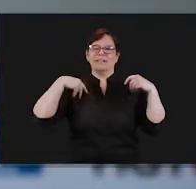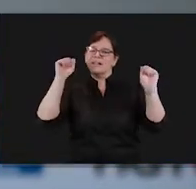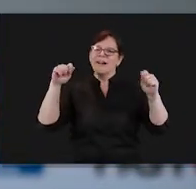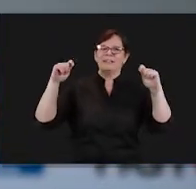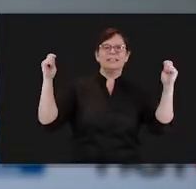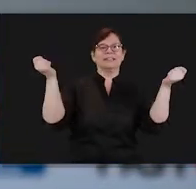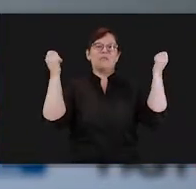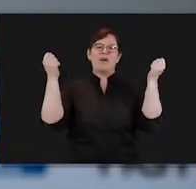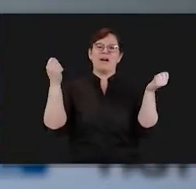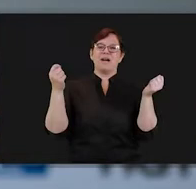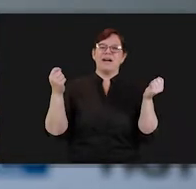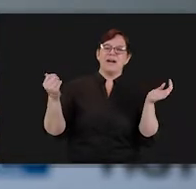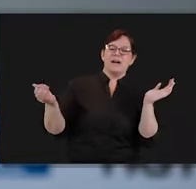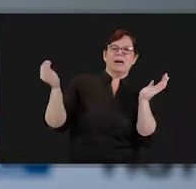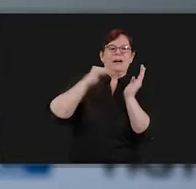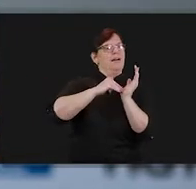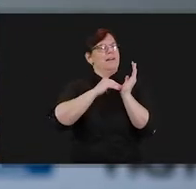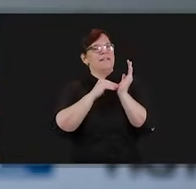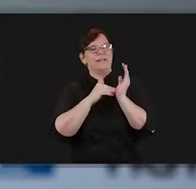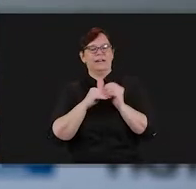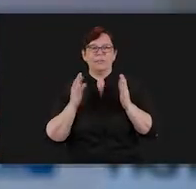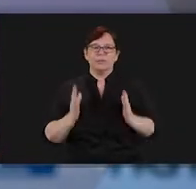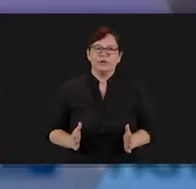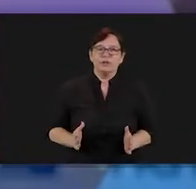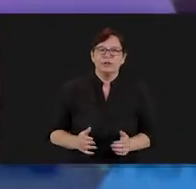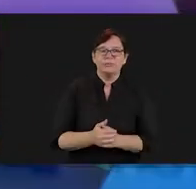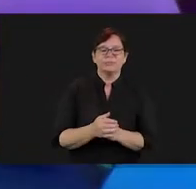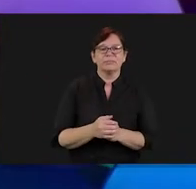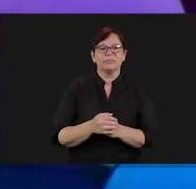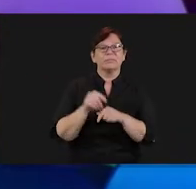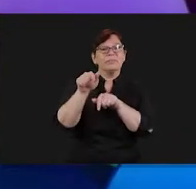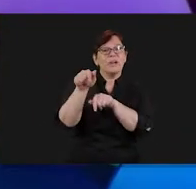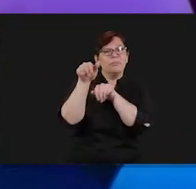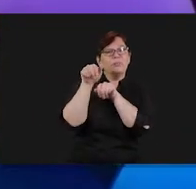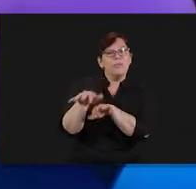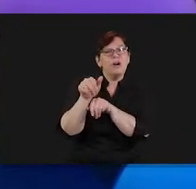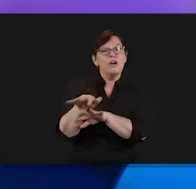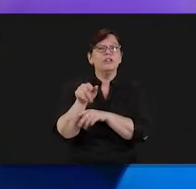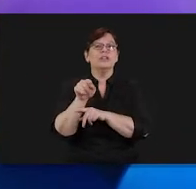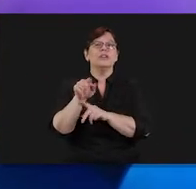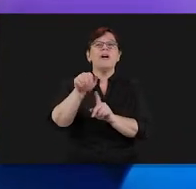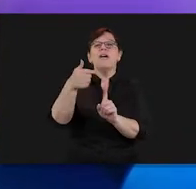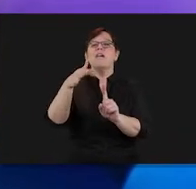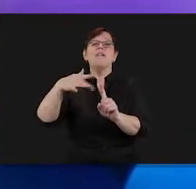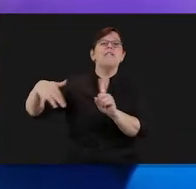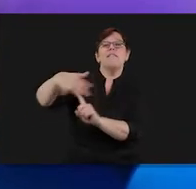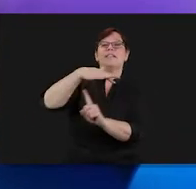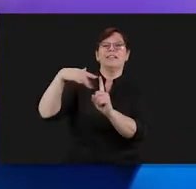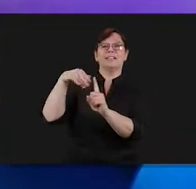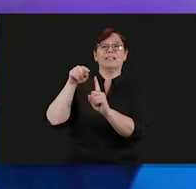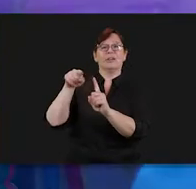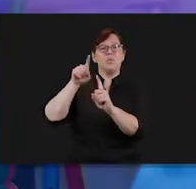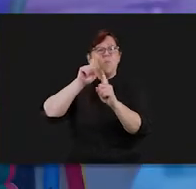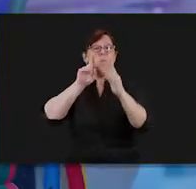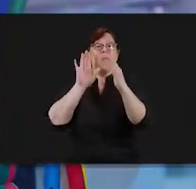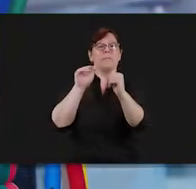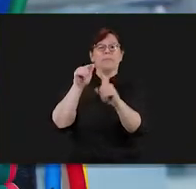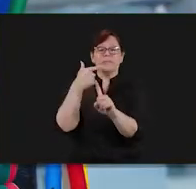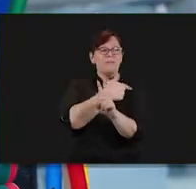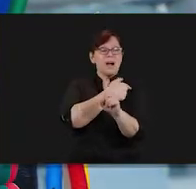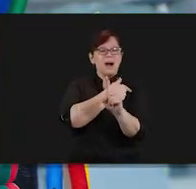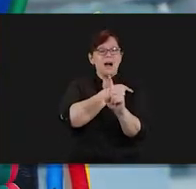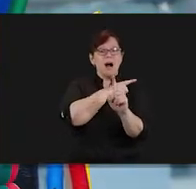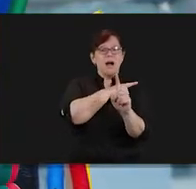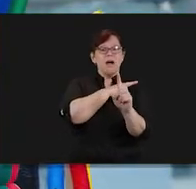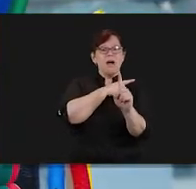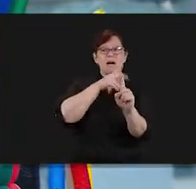person again and march in that parade and do all the other things that go with it. With the hope brought by the vaccine, I think that that day is on the horizon.